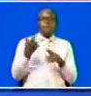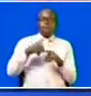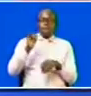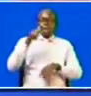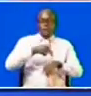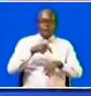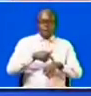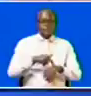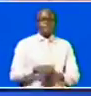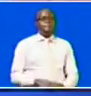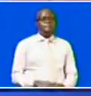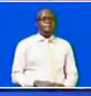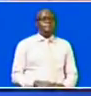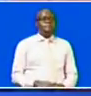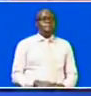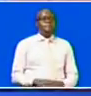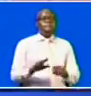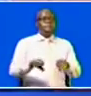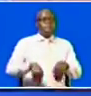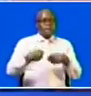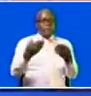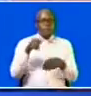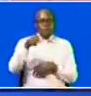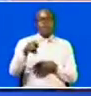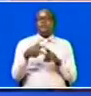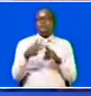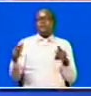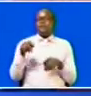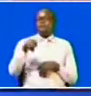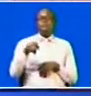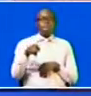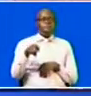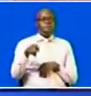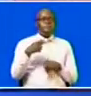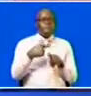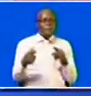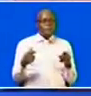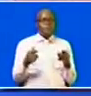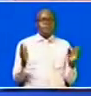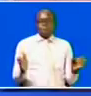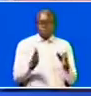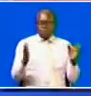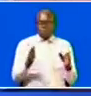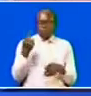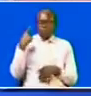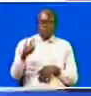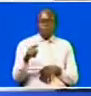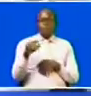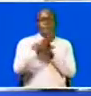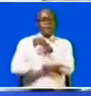began. We're dealing with a very complex international criminal investigation that straddles the borders of our